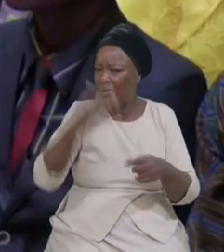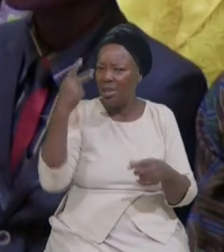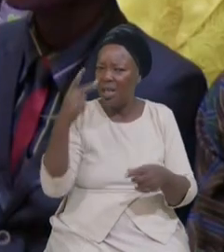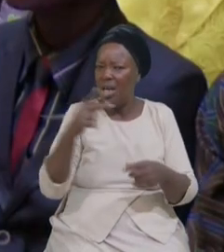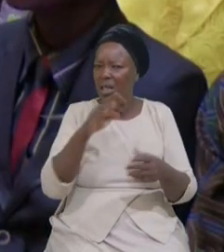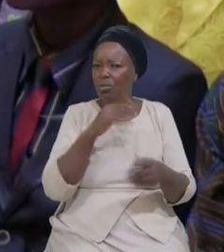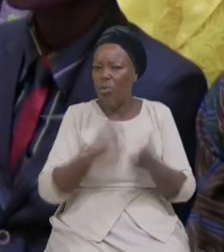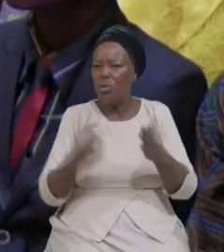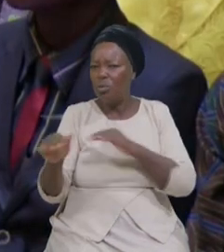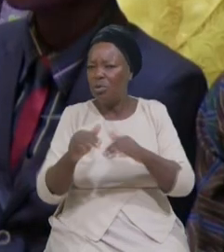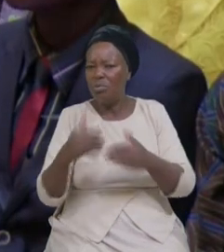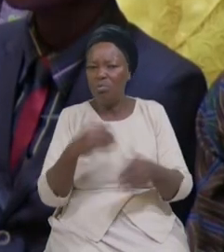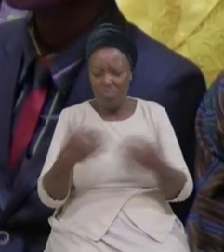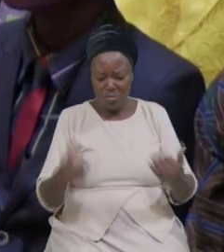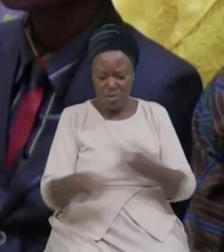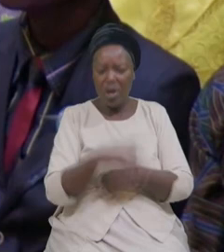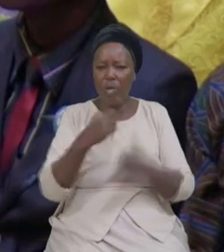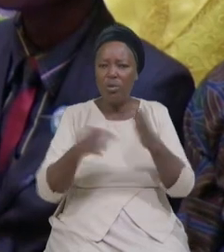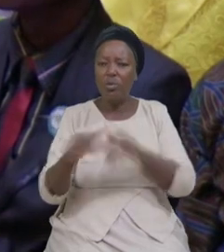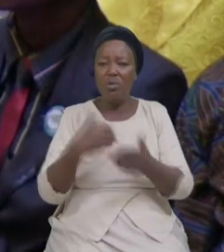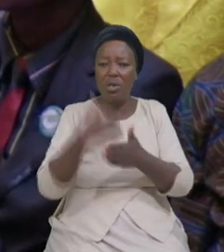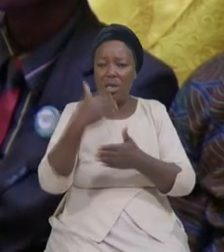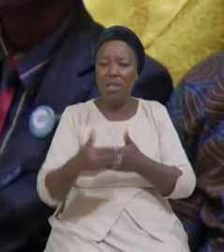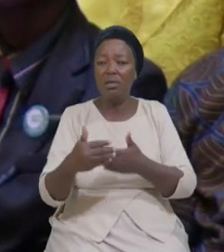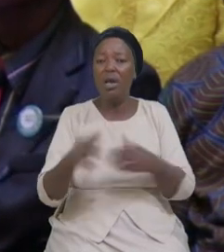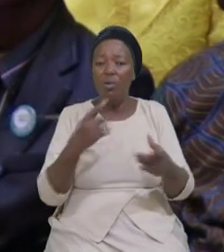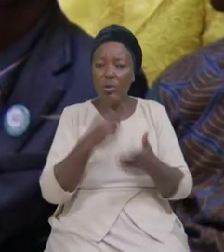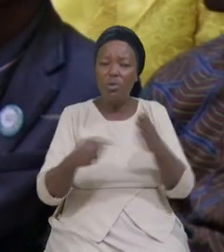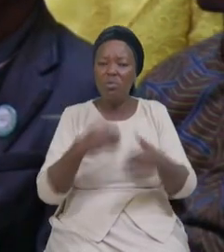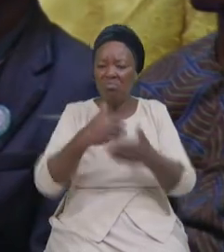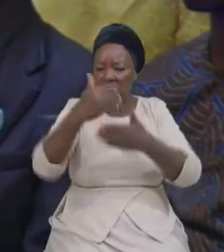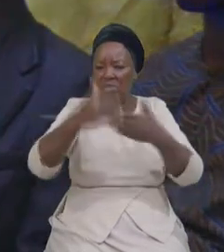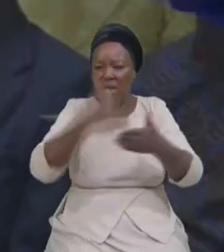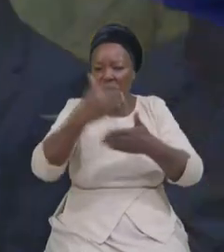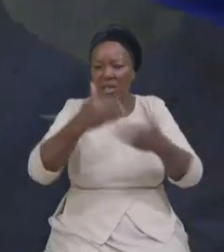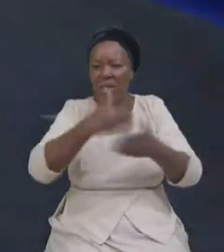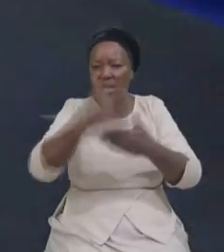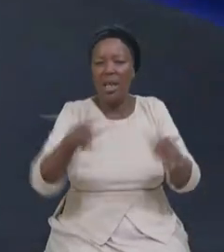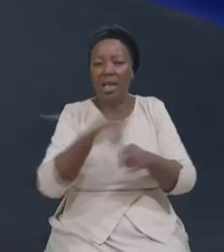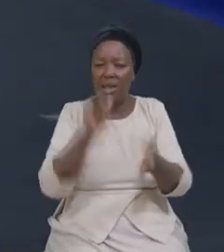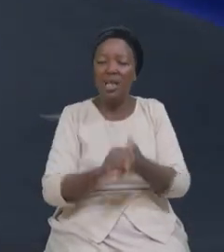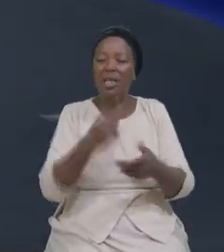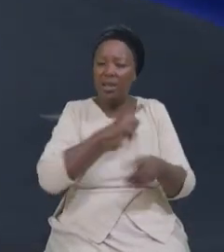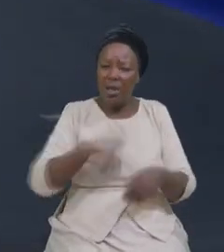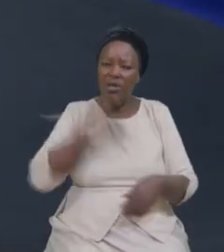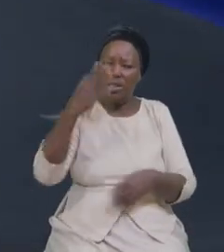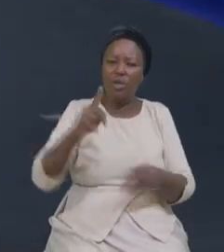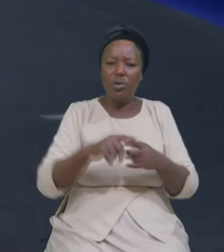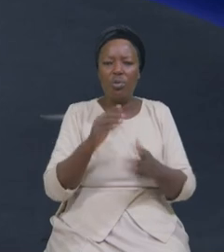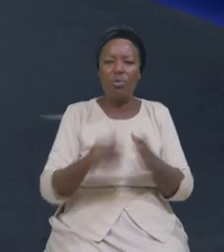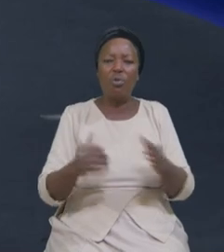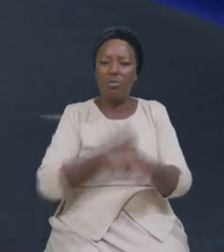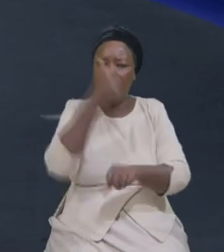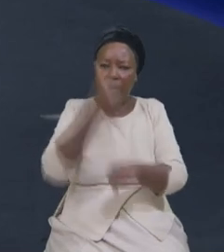what he will do next year, whatever, when it's appropriate, according to promise, we have the trustable scripture. And